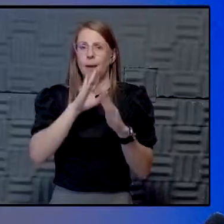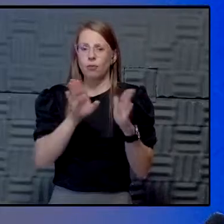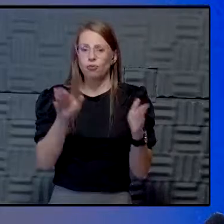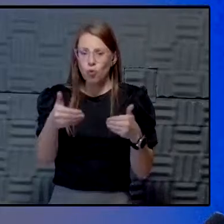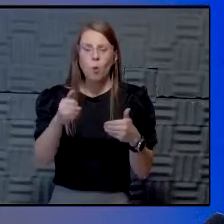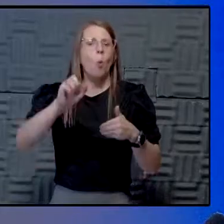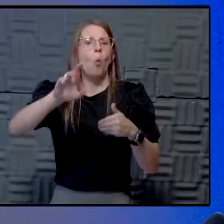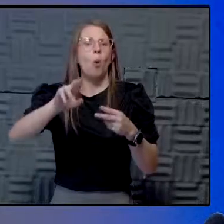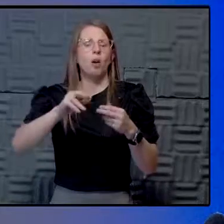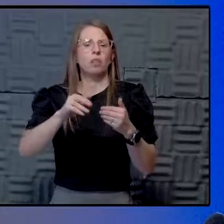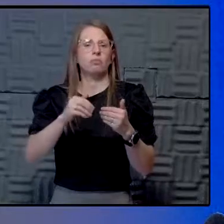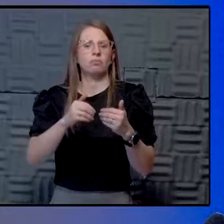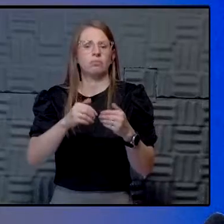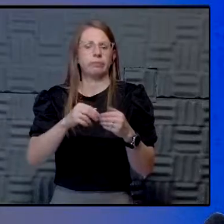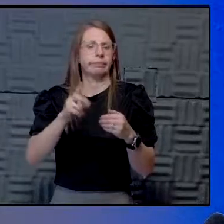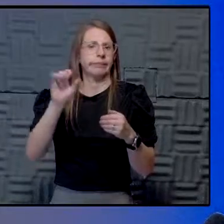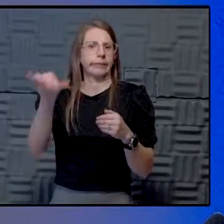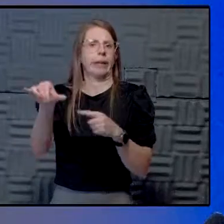hotels.